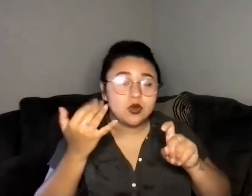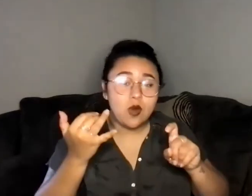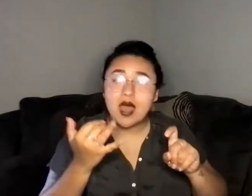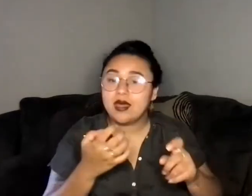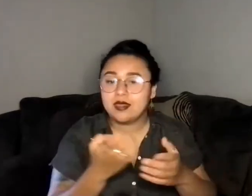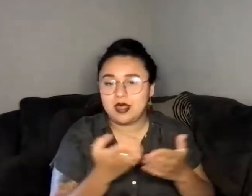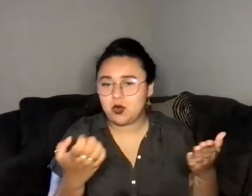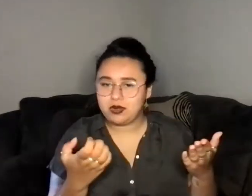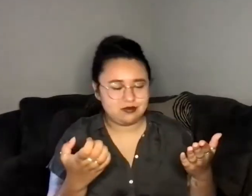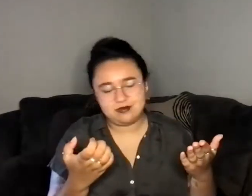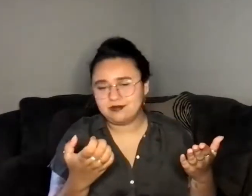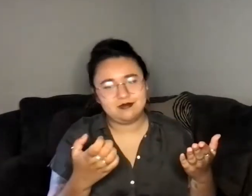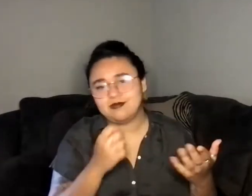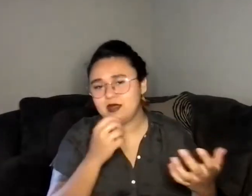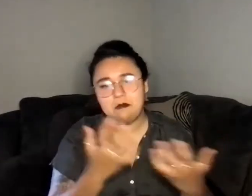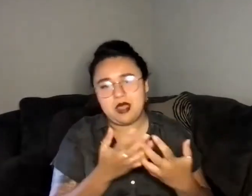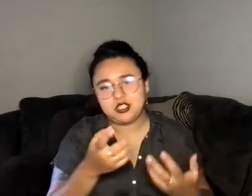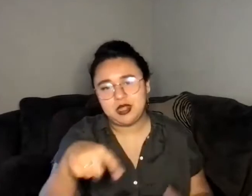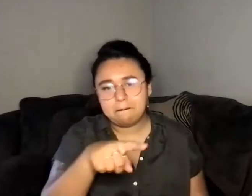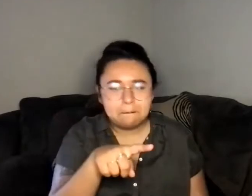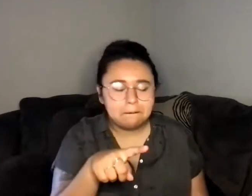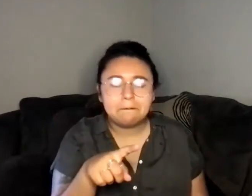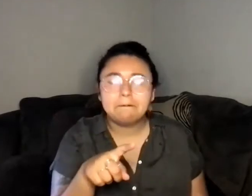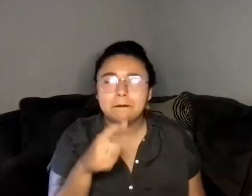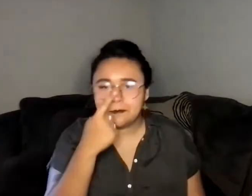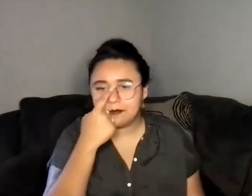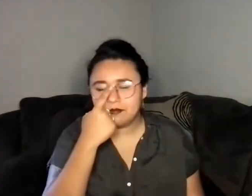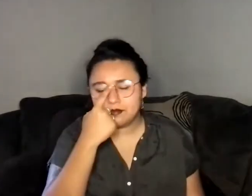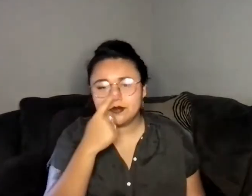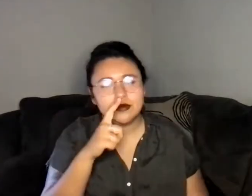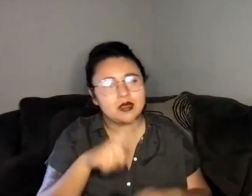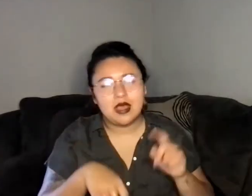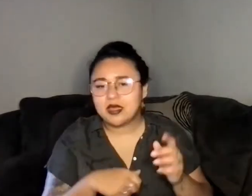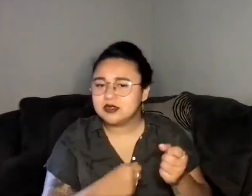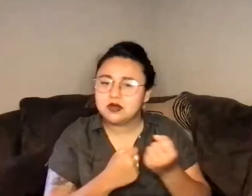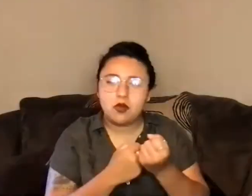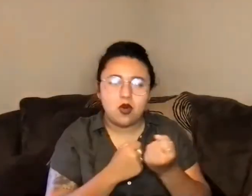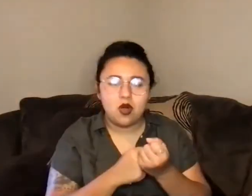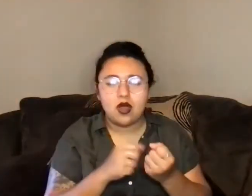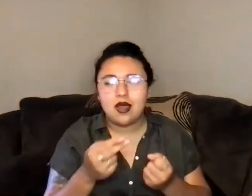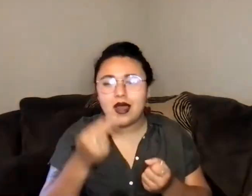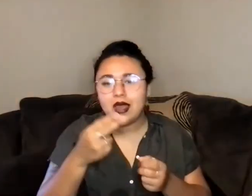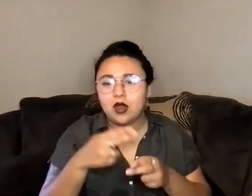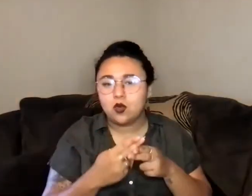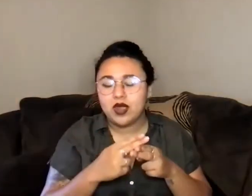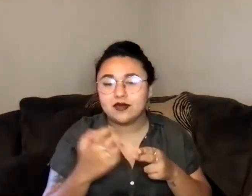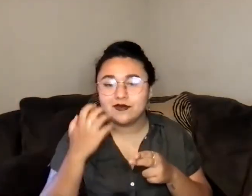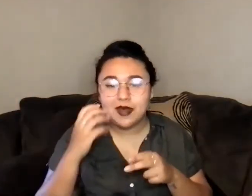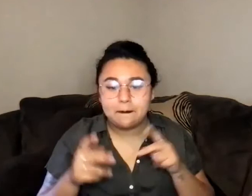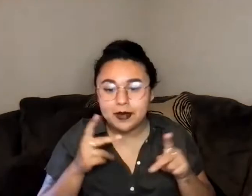equipment, there's not equipment that will support higher weight or fat people,